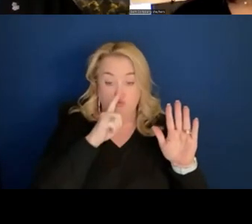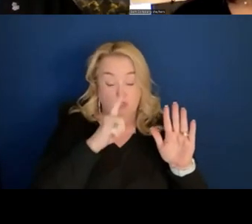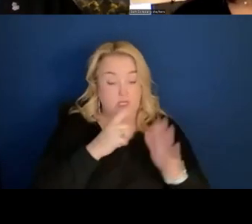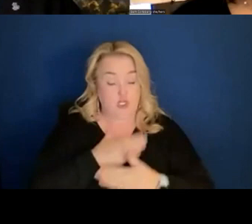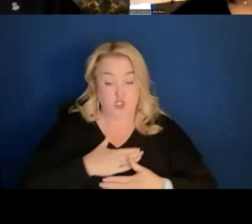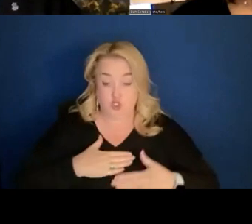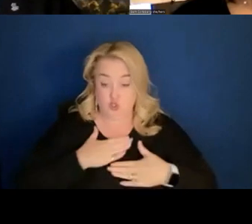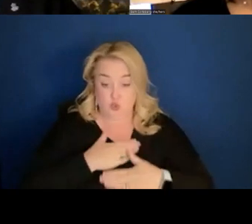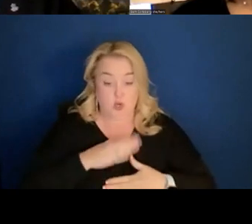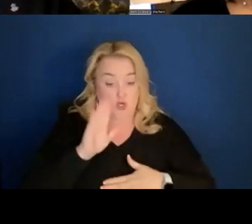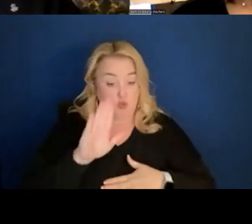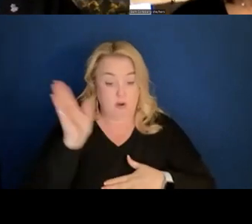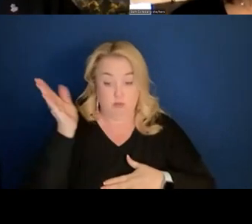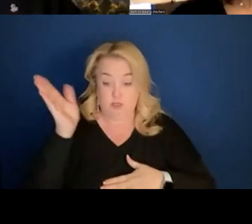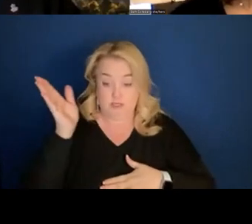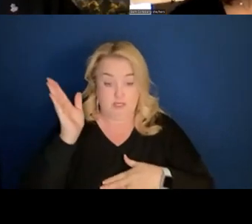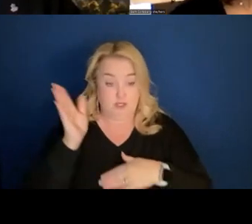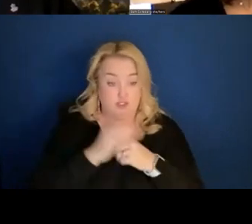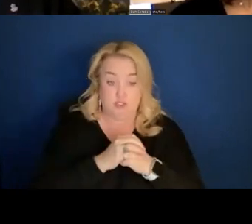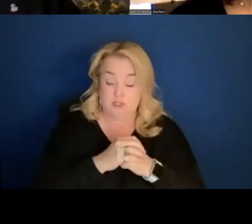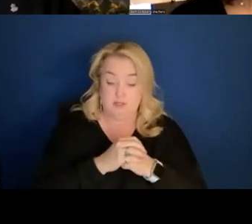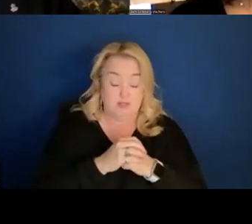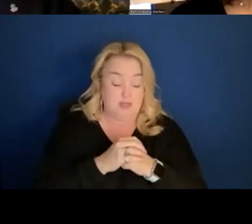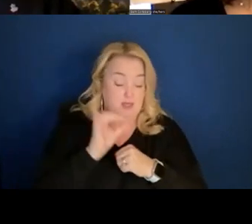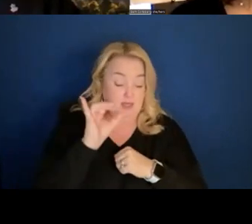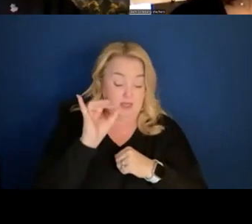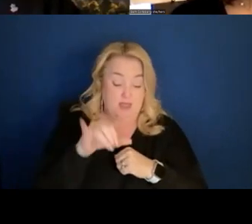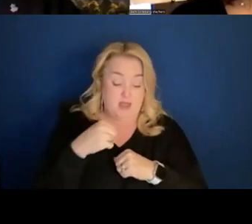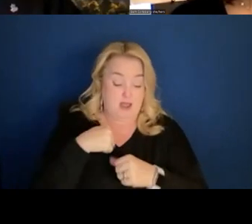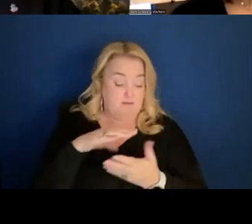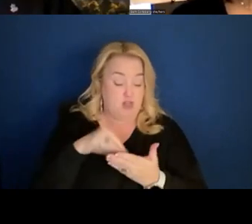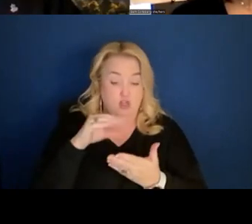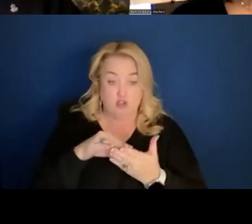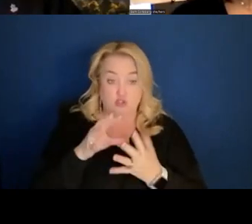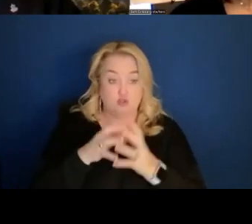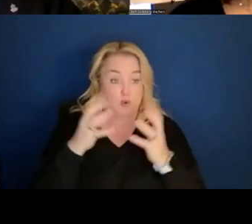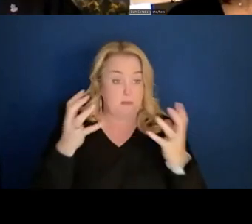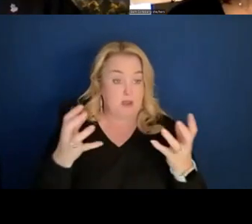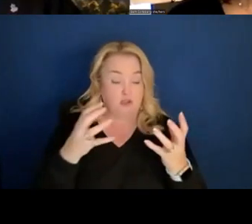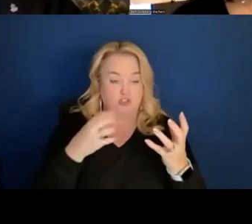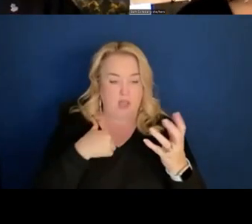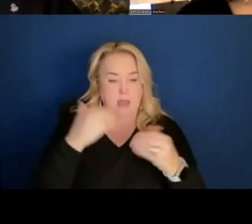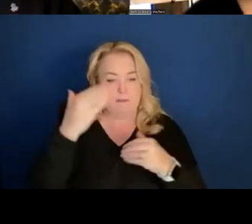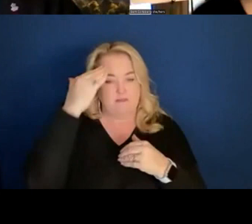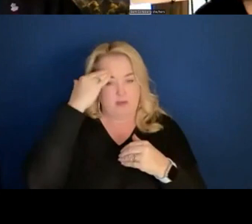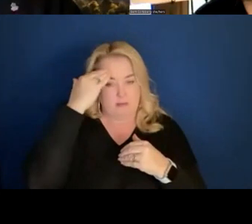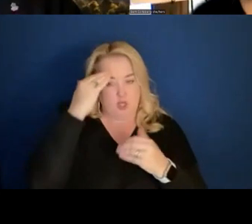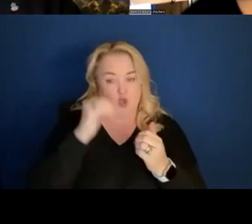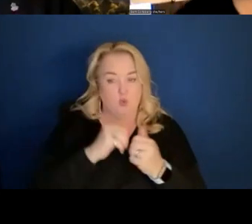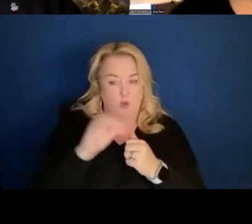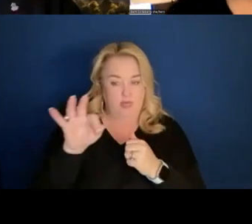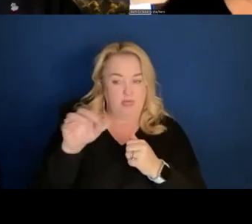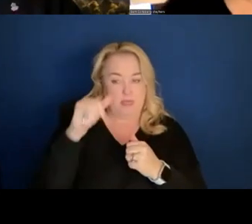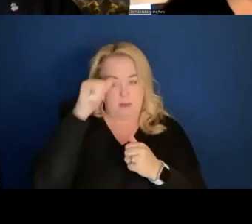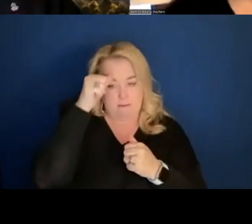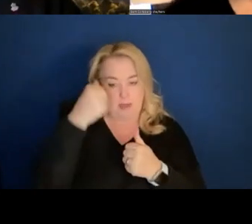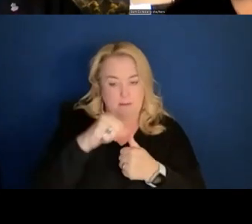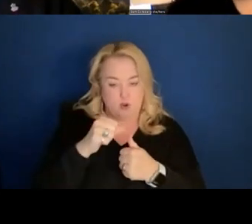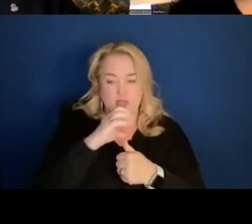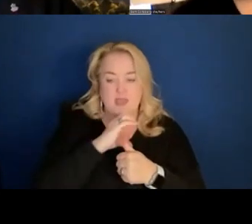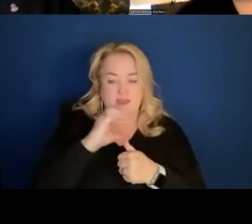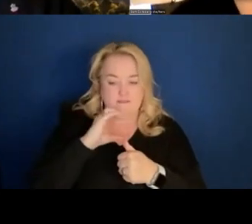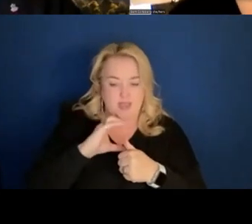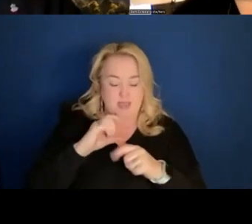your presentations. That is not in my comments. I really learned a lot. I'm familiar with the Memory Cafe, but just hearing all